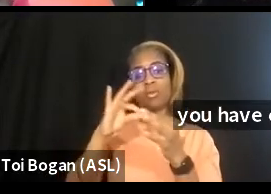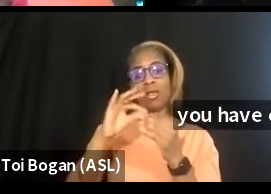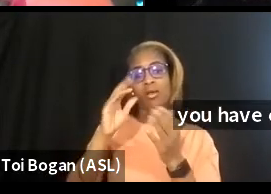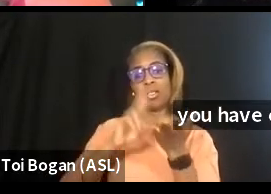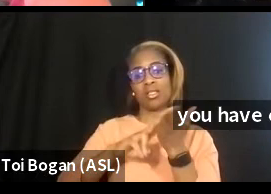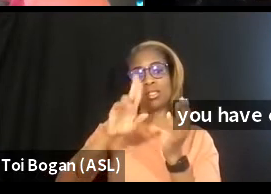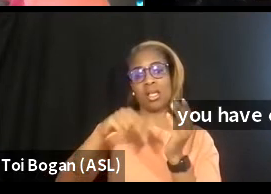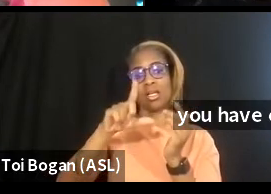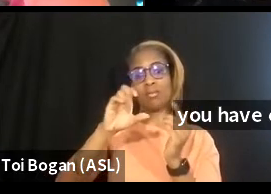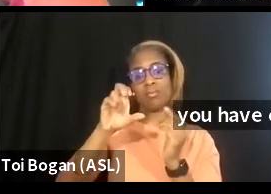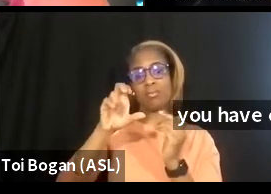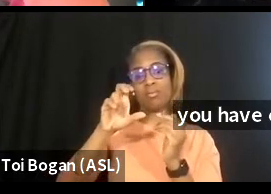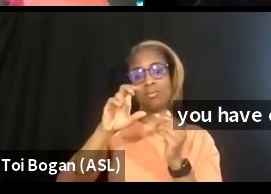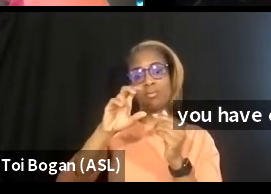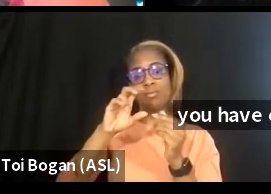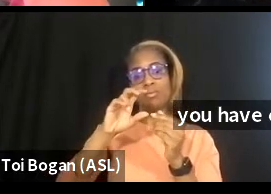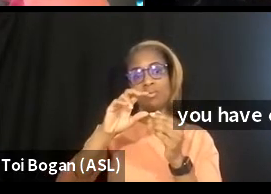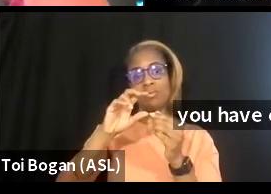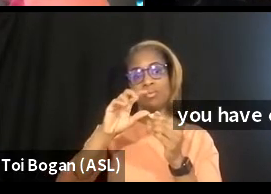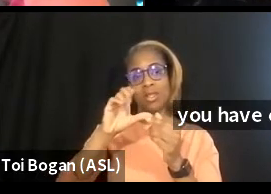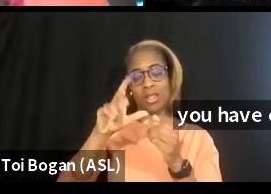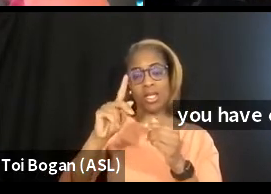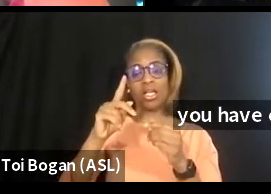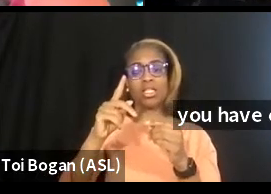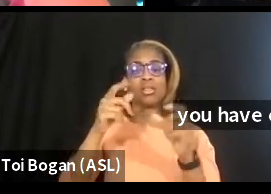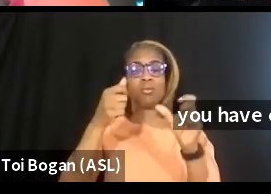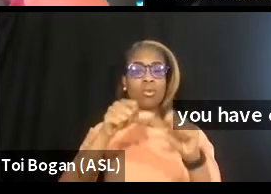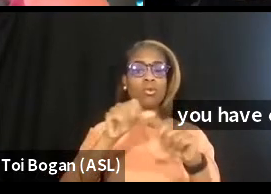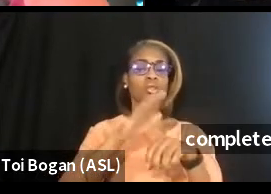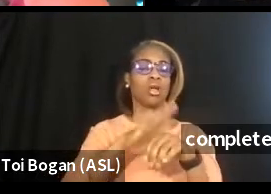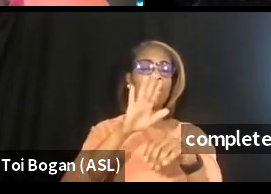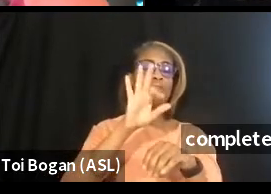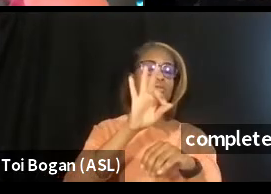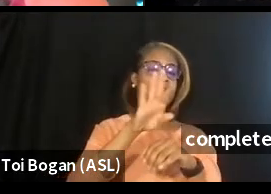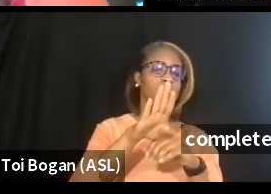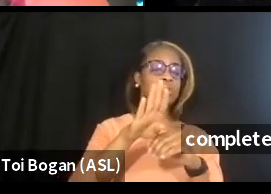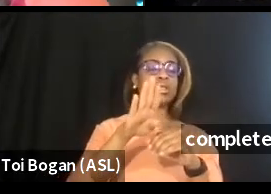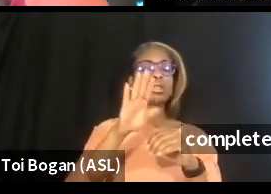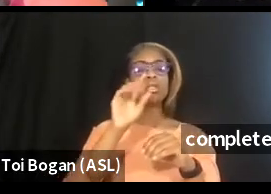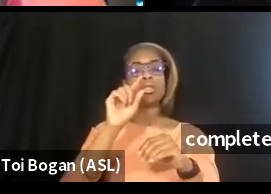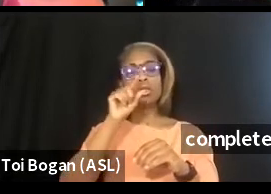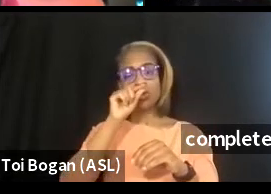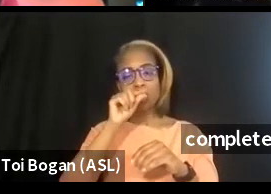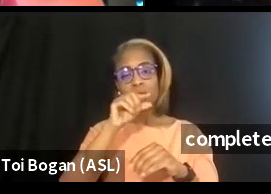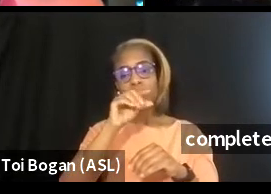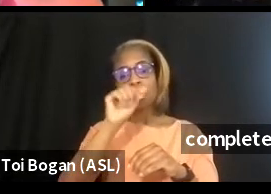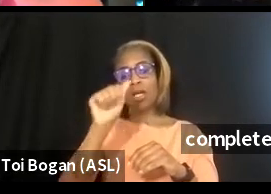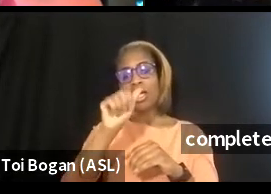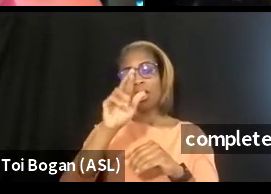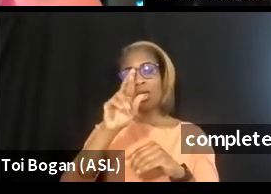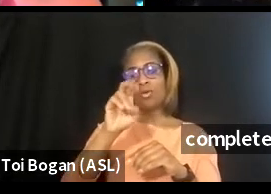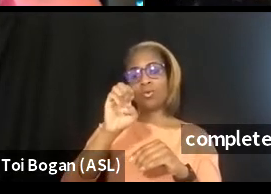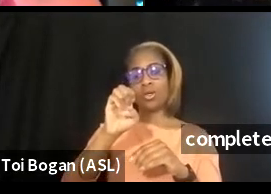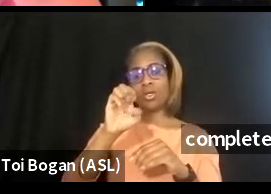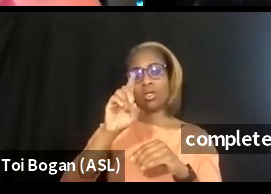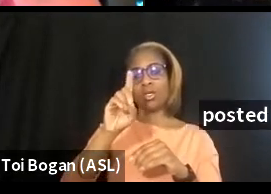on Redistricting Michigan social media pages on Facebook and Twitter at Redistricting